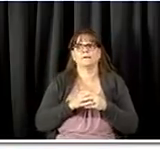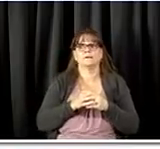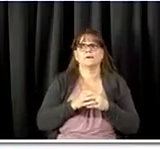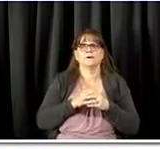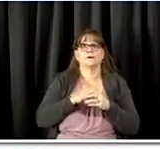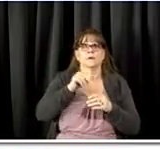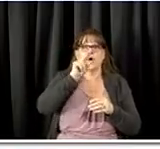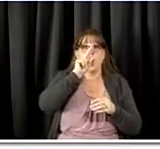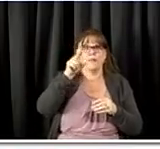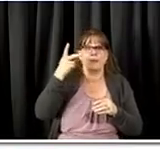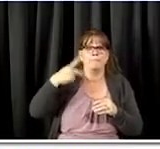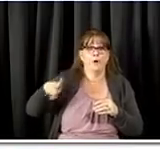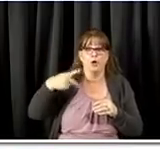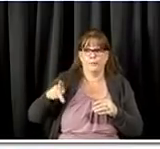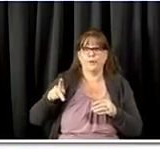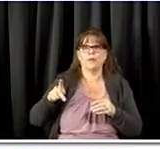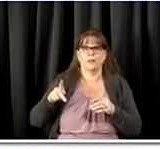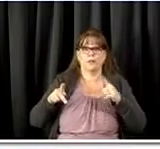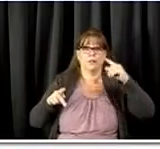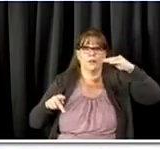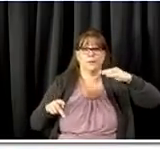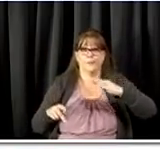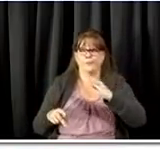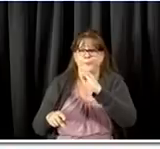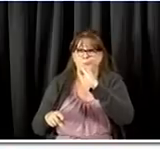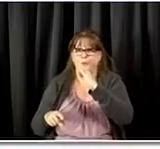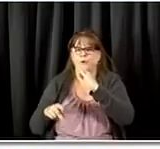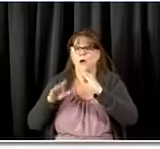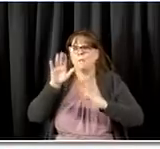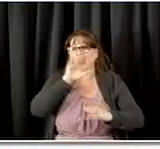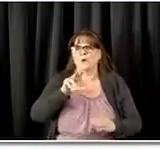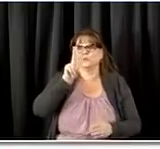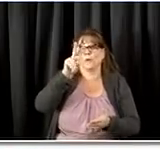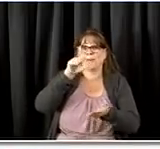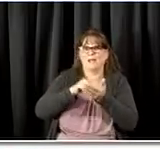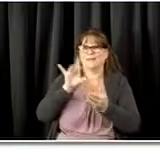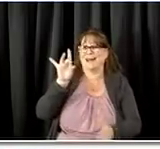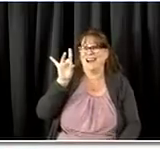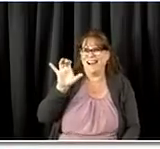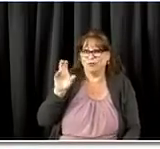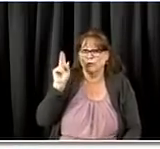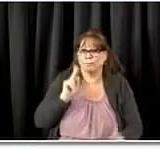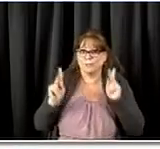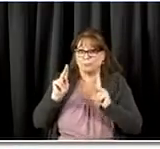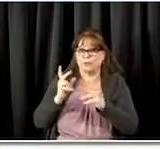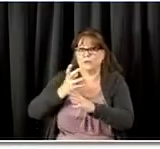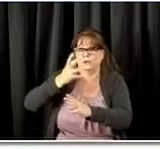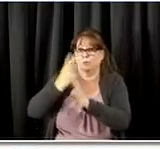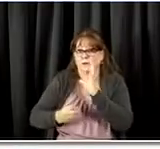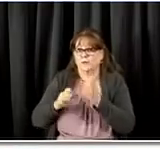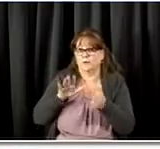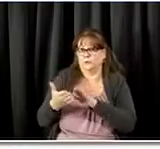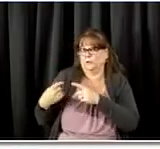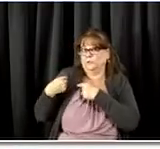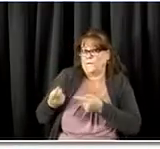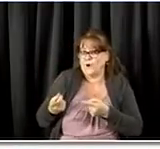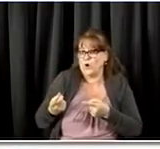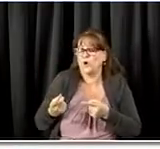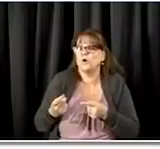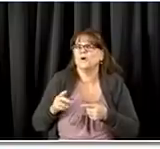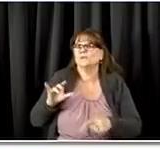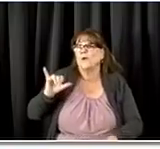the branching from there, you'll see that we've had approximately 2,800 deaths to date in the state. You'll see that the number of deaths that occur are